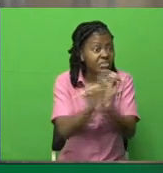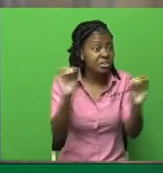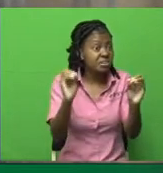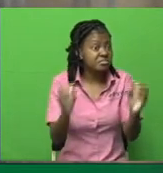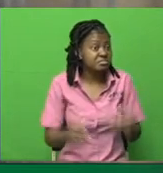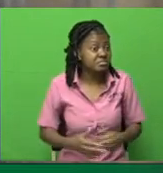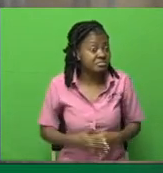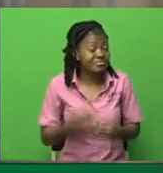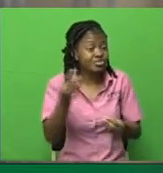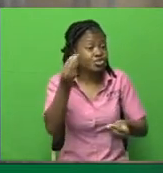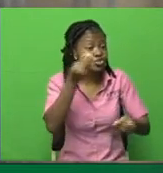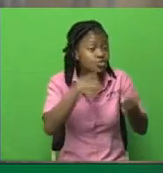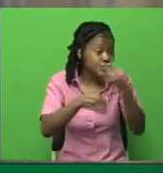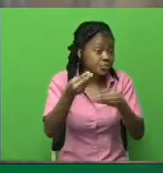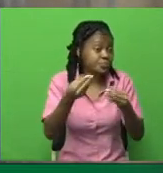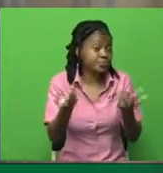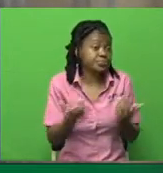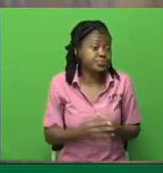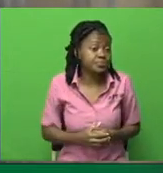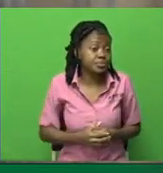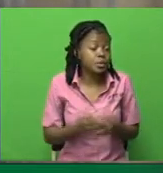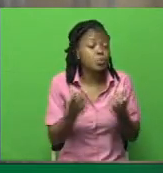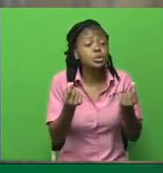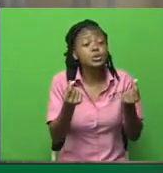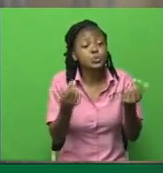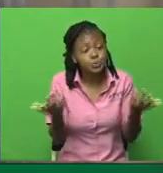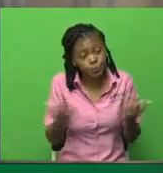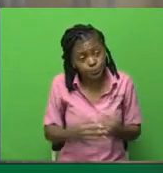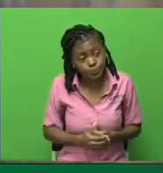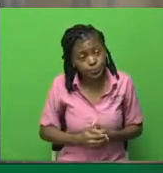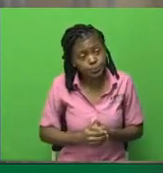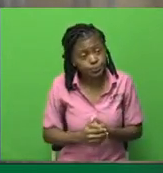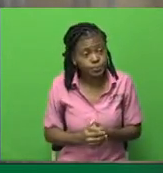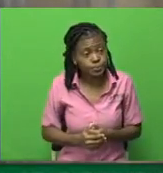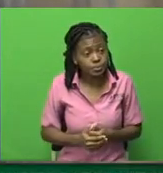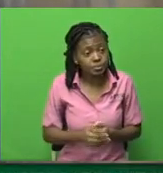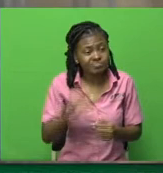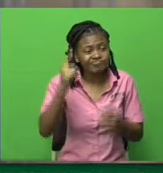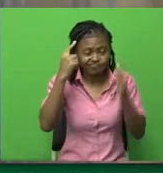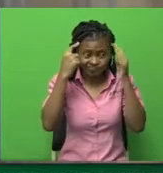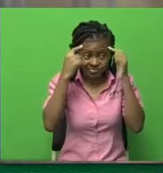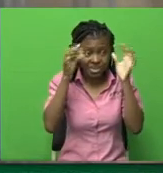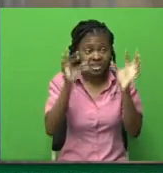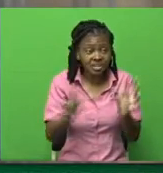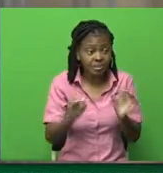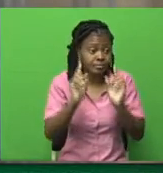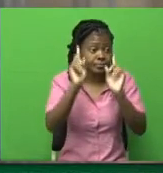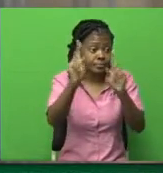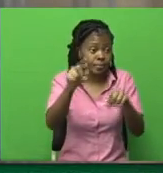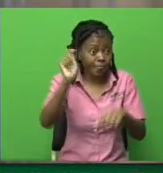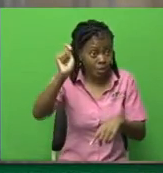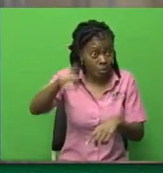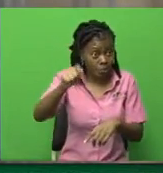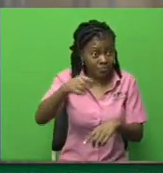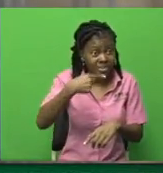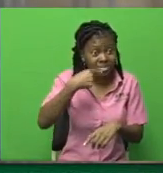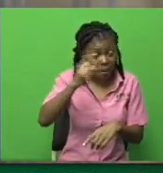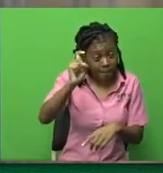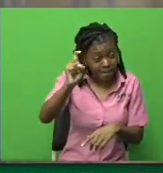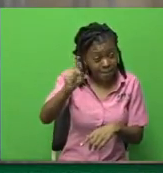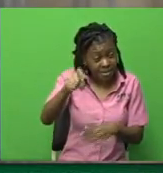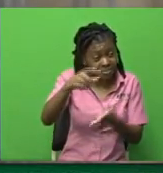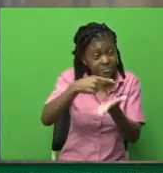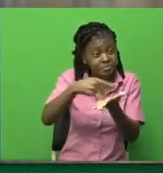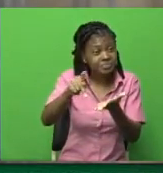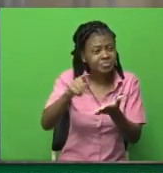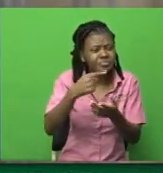of these workers what did they do instead they have filed an appeal against a judgment handed down by an industrial court that was supposed